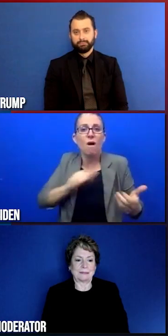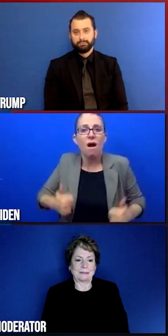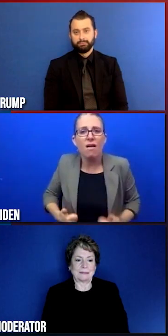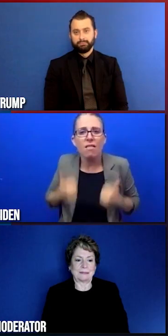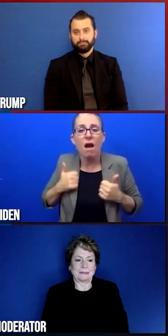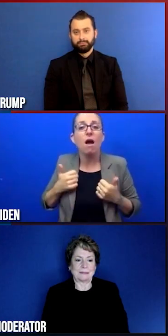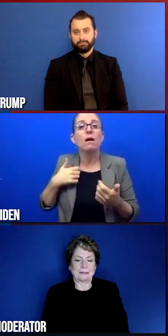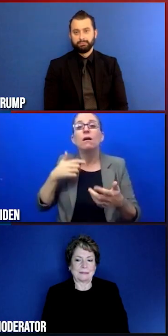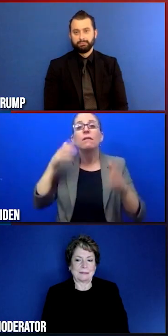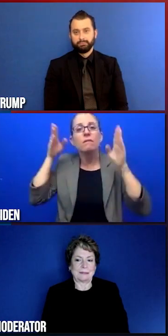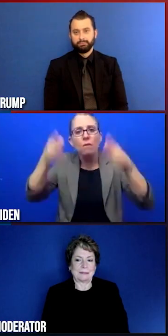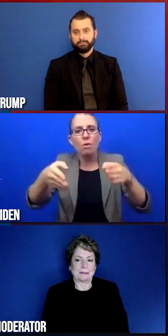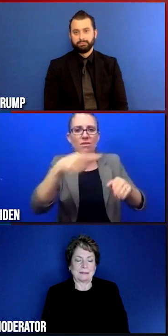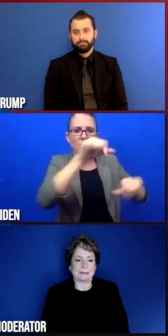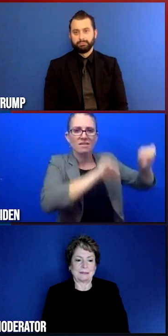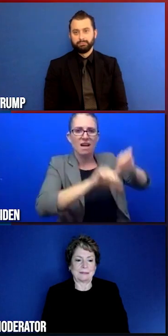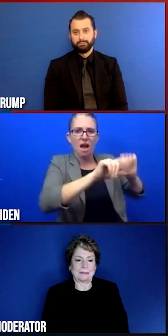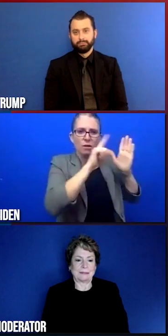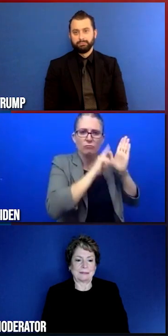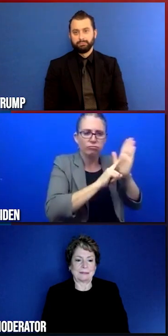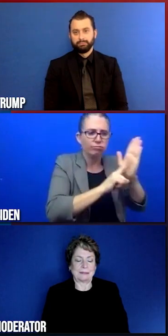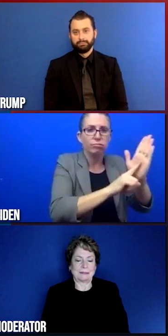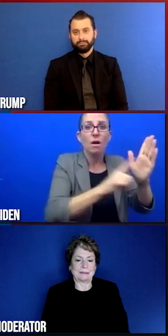forward because we have enormous opportunities